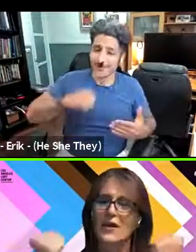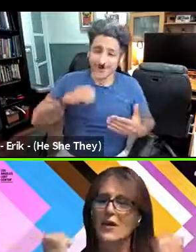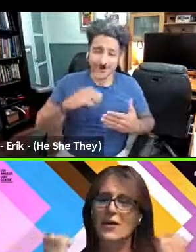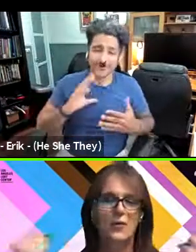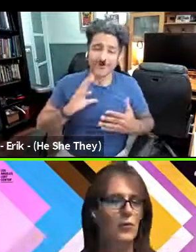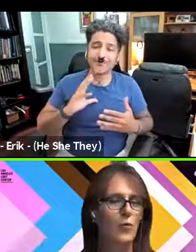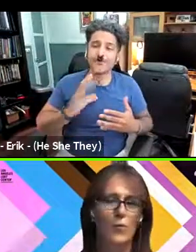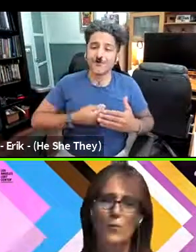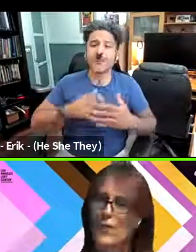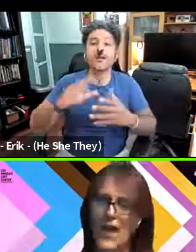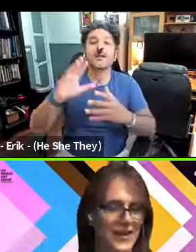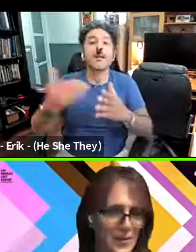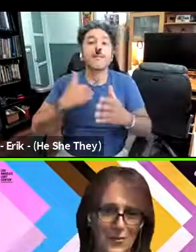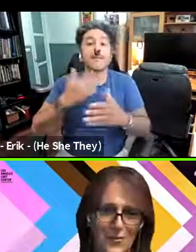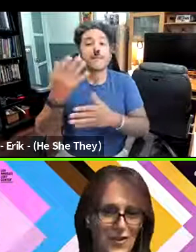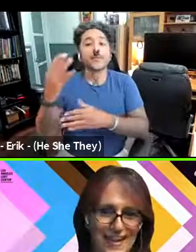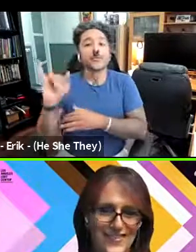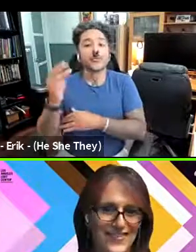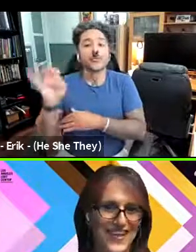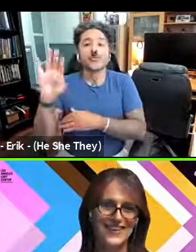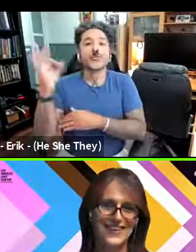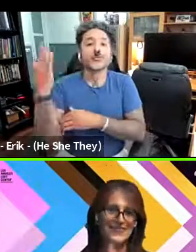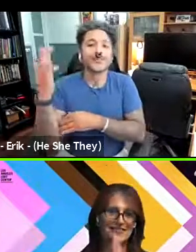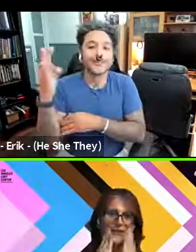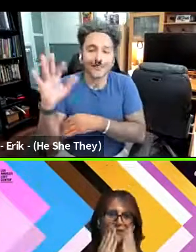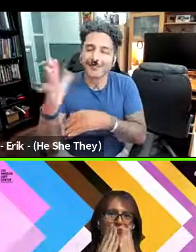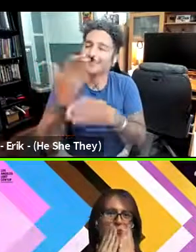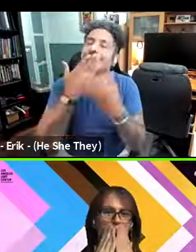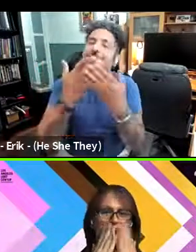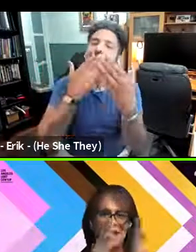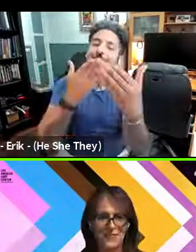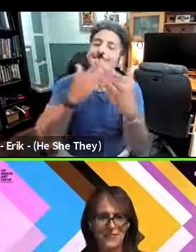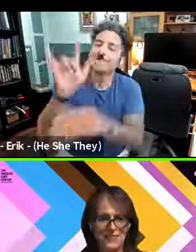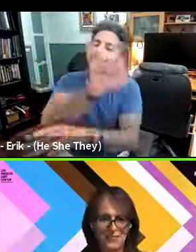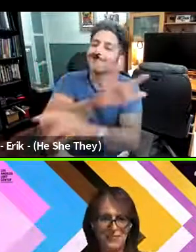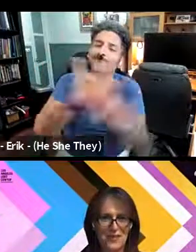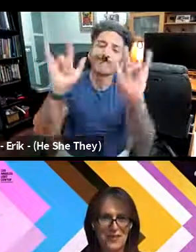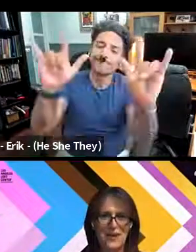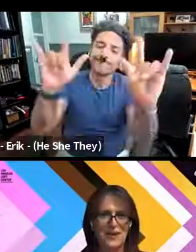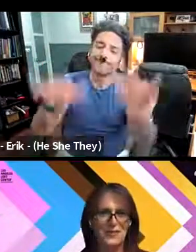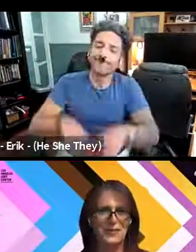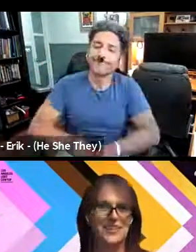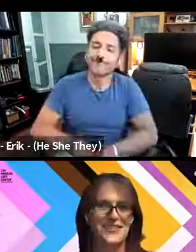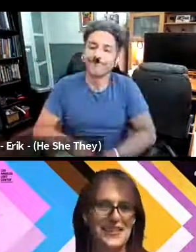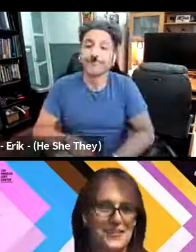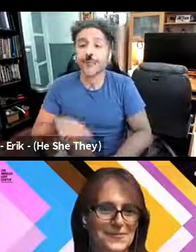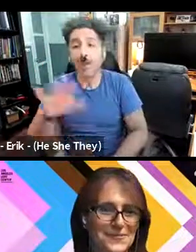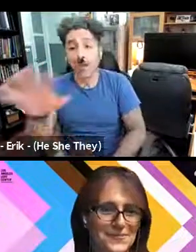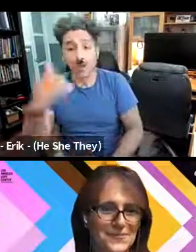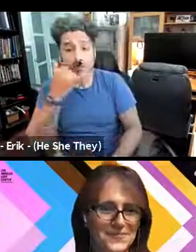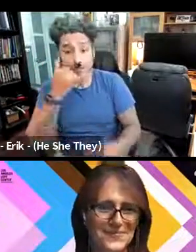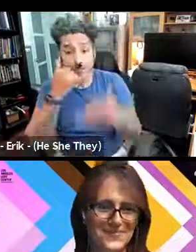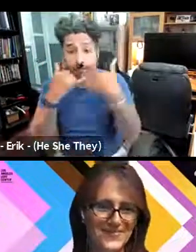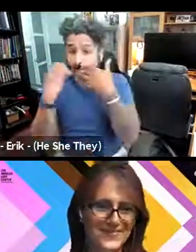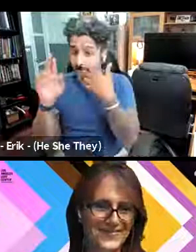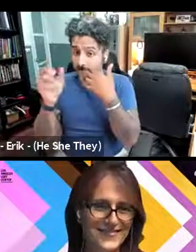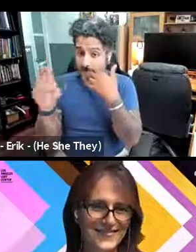Juneteenth. Thank you. Thank you. Thank you. Love you all. Van, we'll see you. Van,